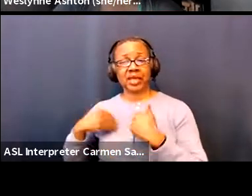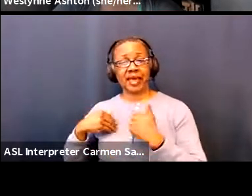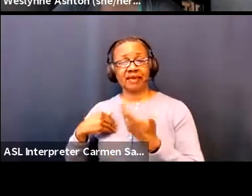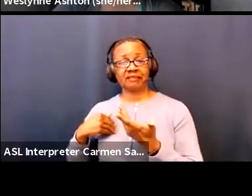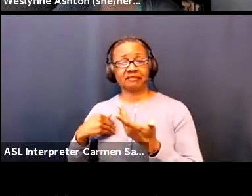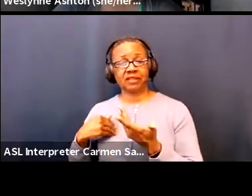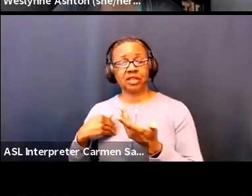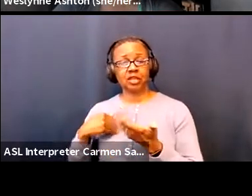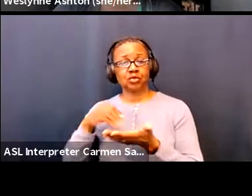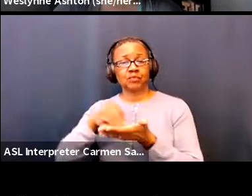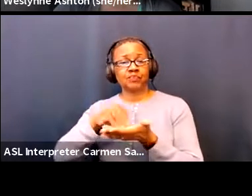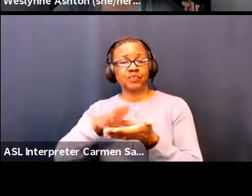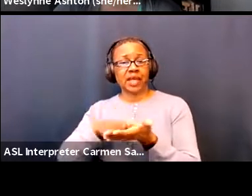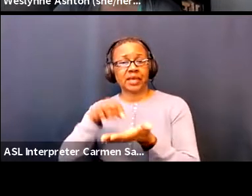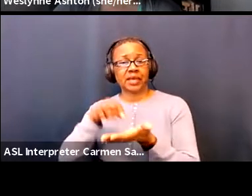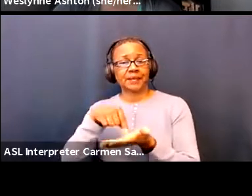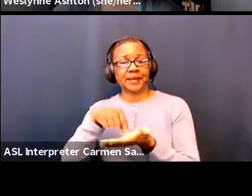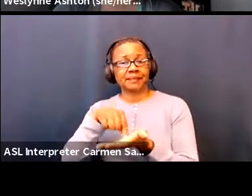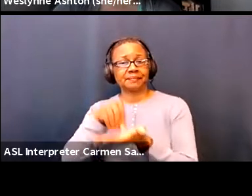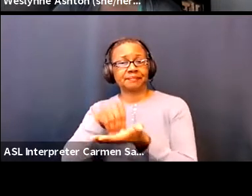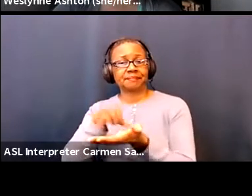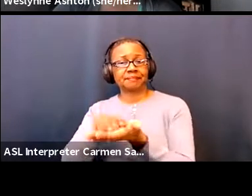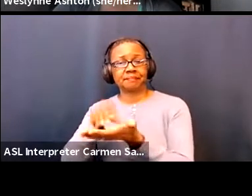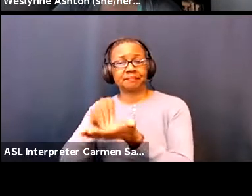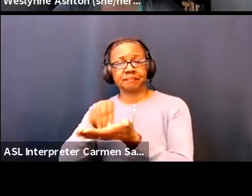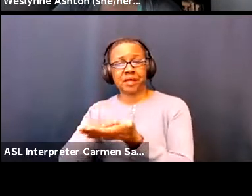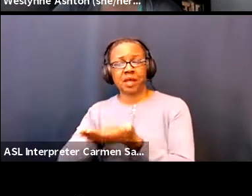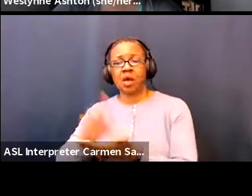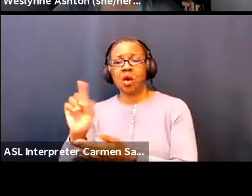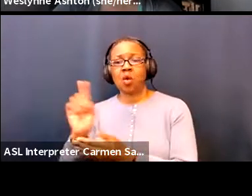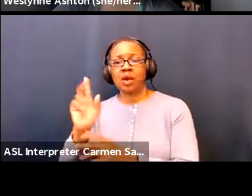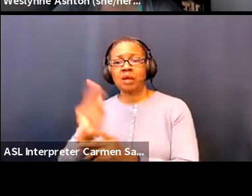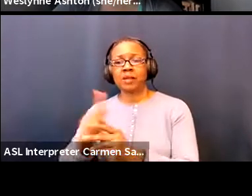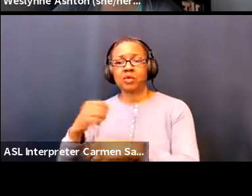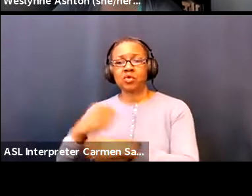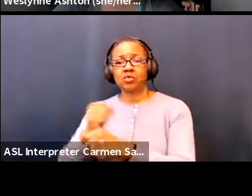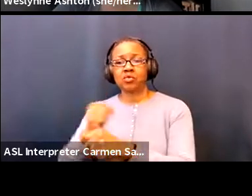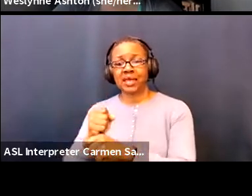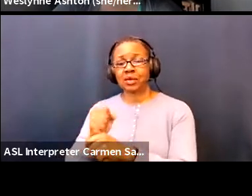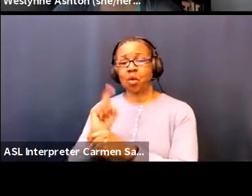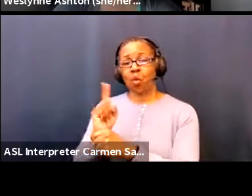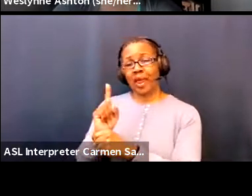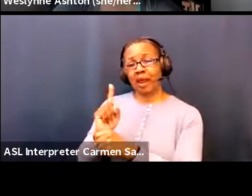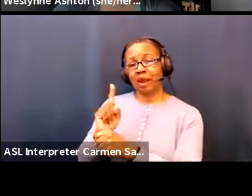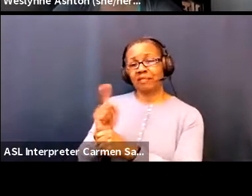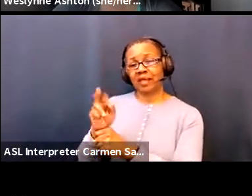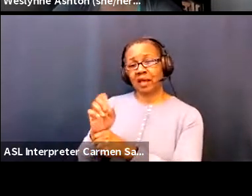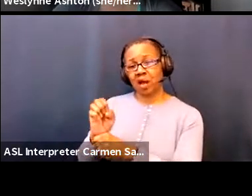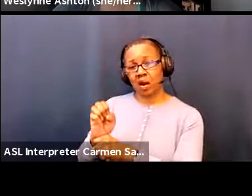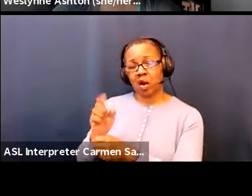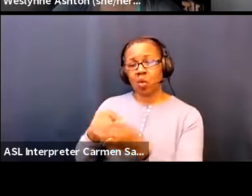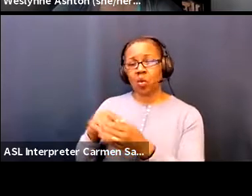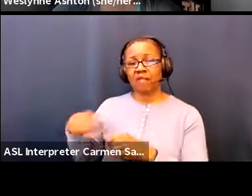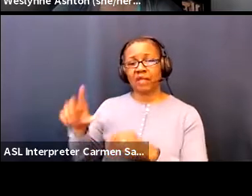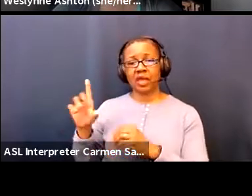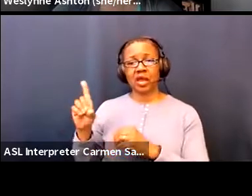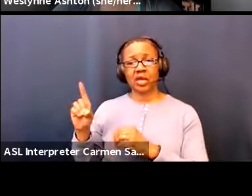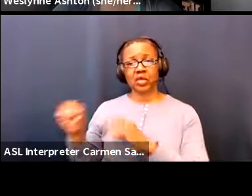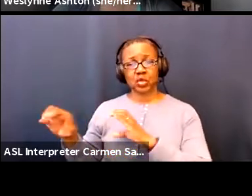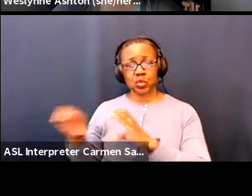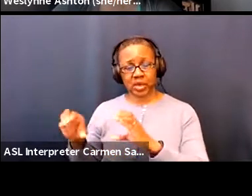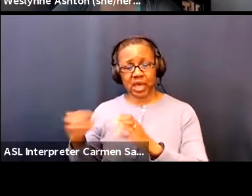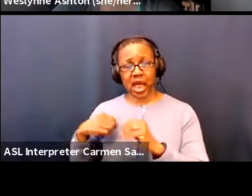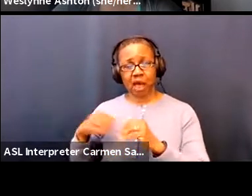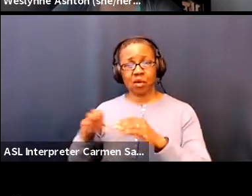to document where producers are, what they're doing, our plan is to